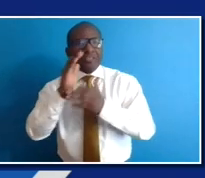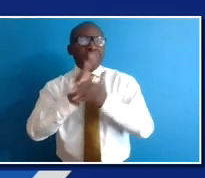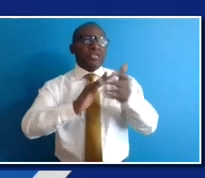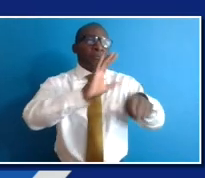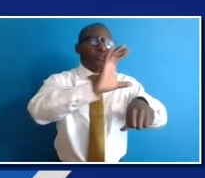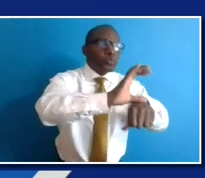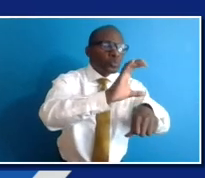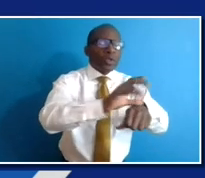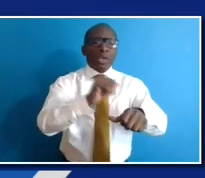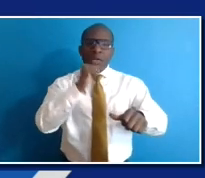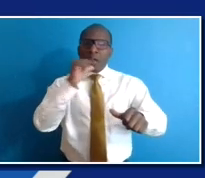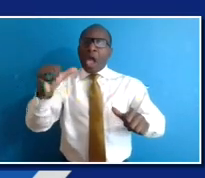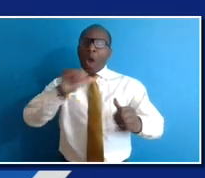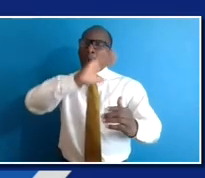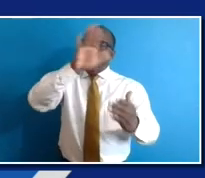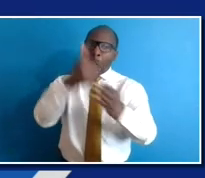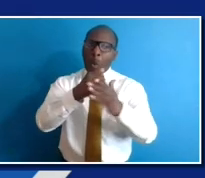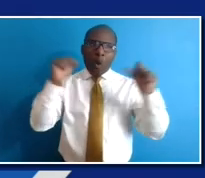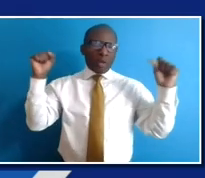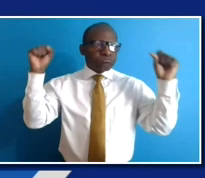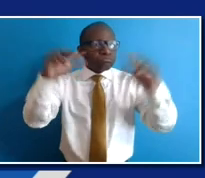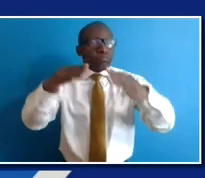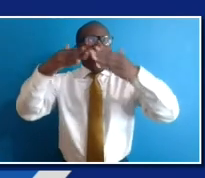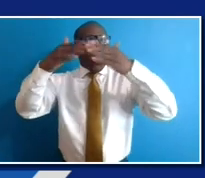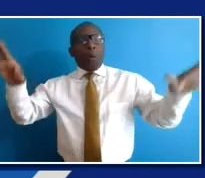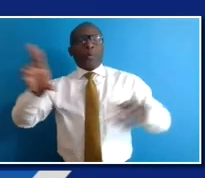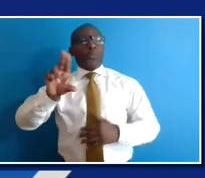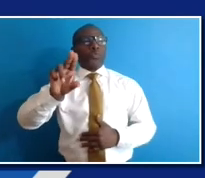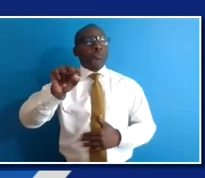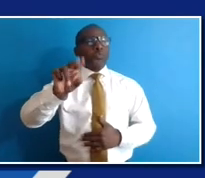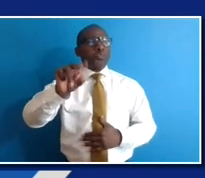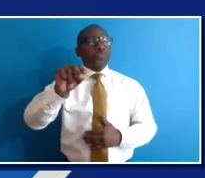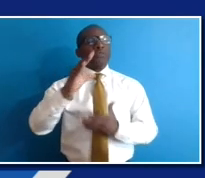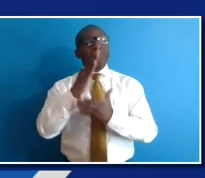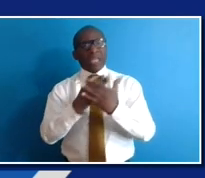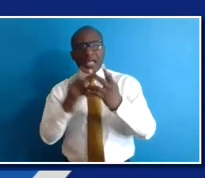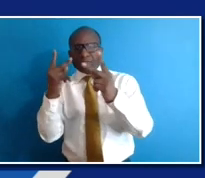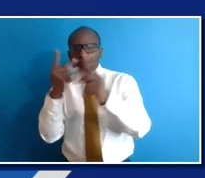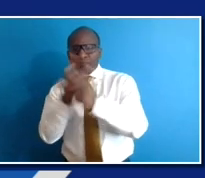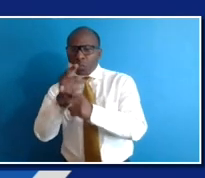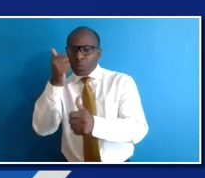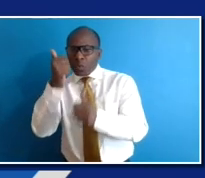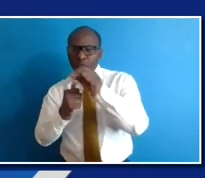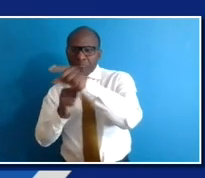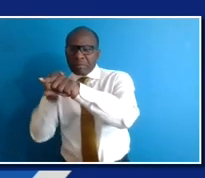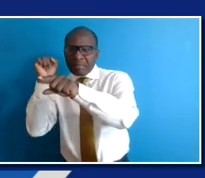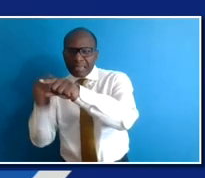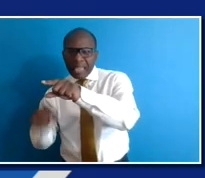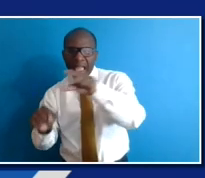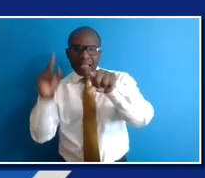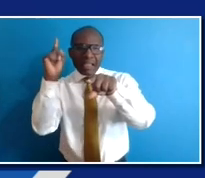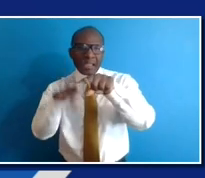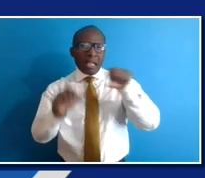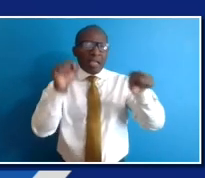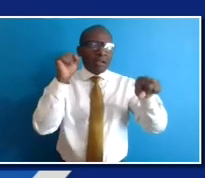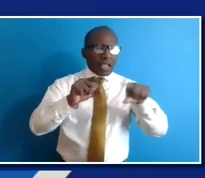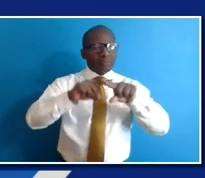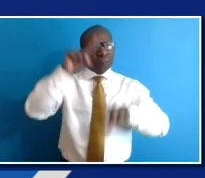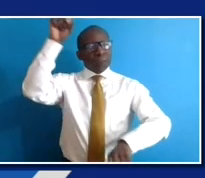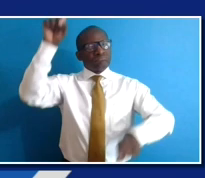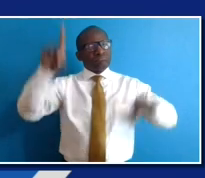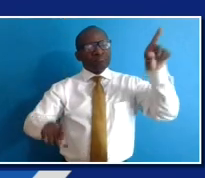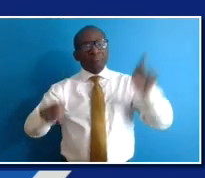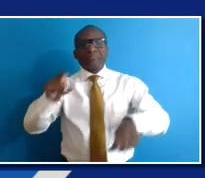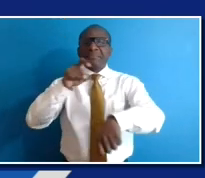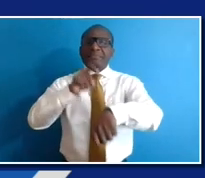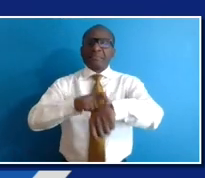working out the mechanics and the logistics of doing that. But we're starting to get back to a more normal lifestyle with the decrease.